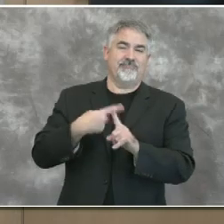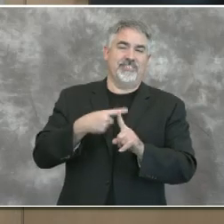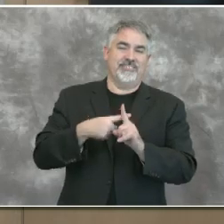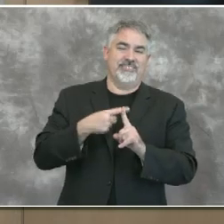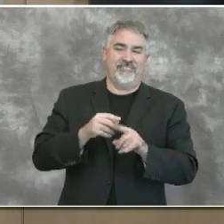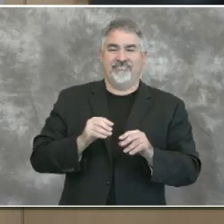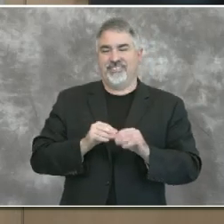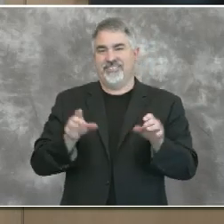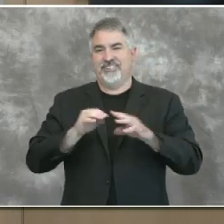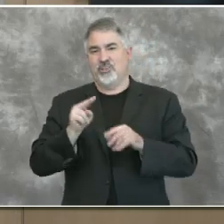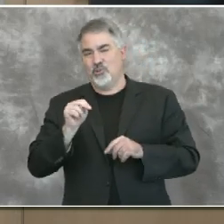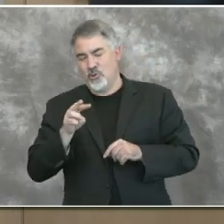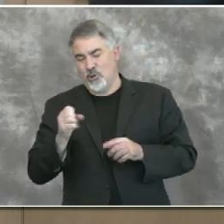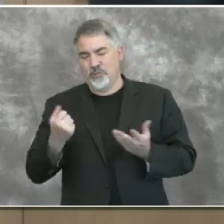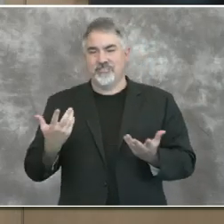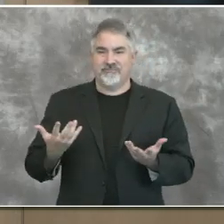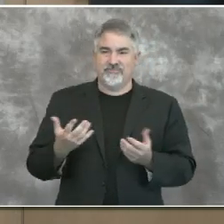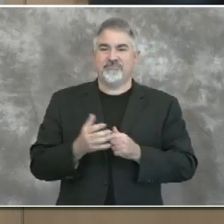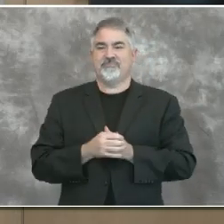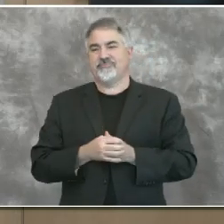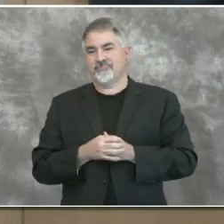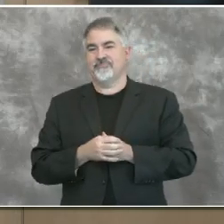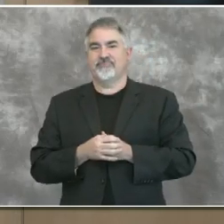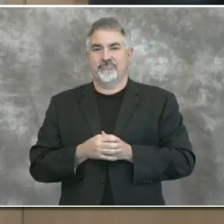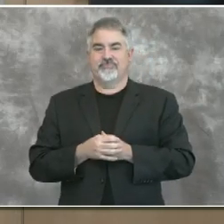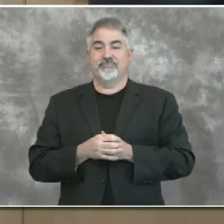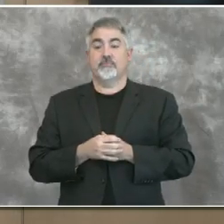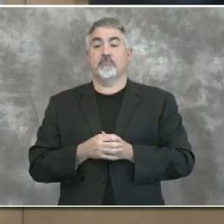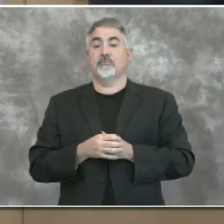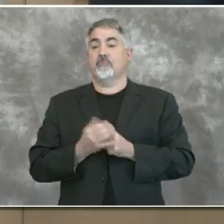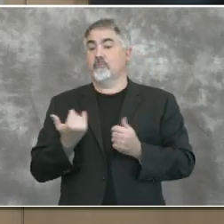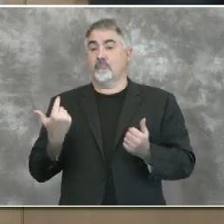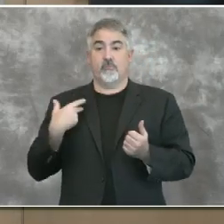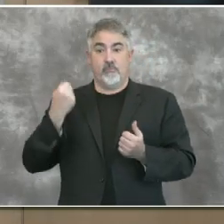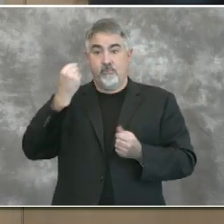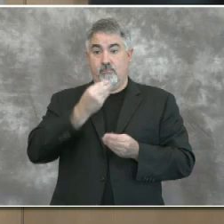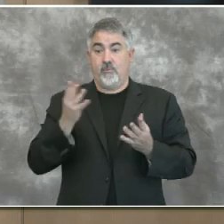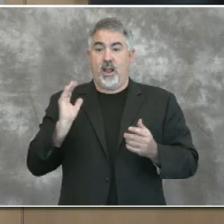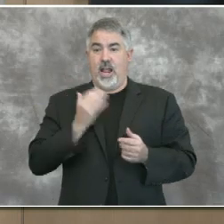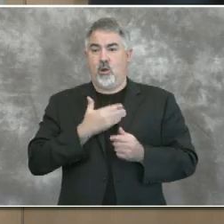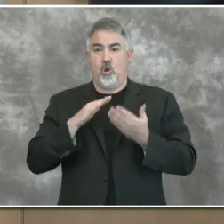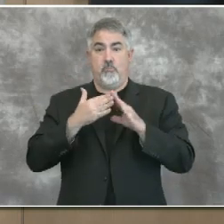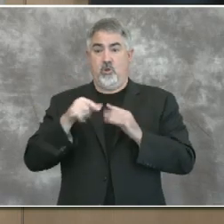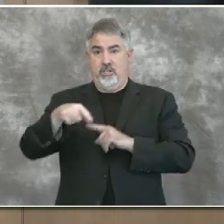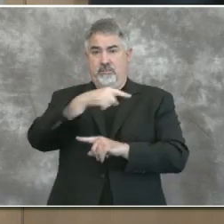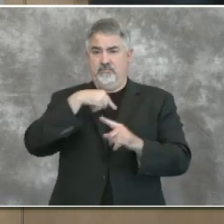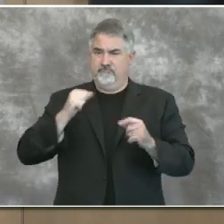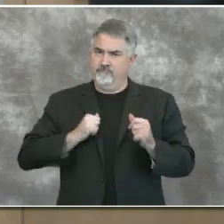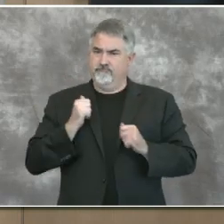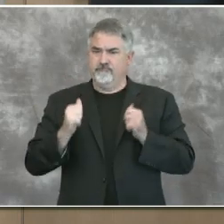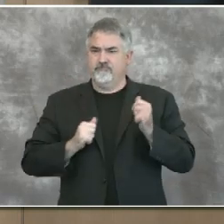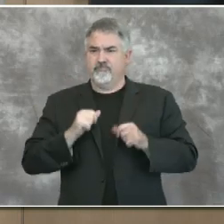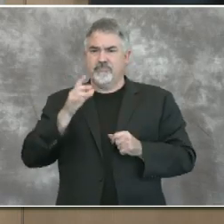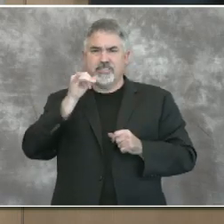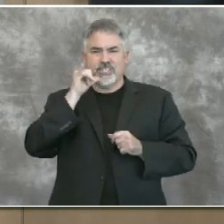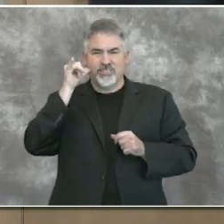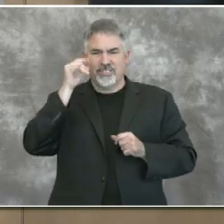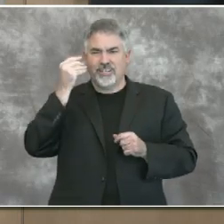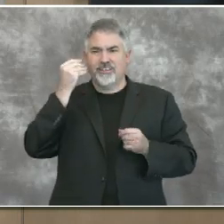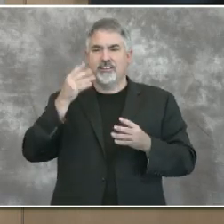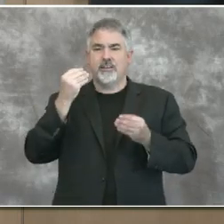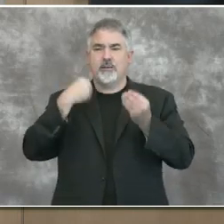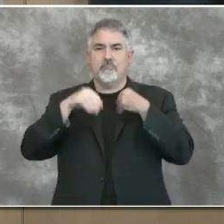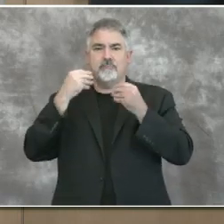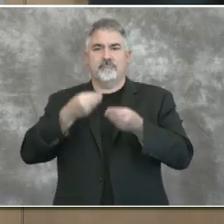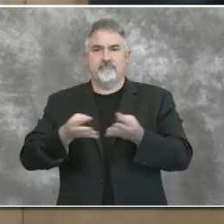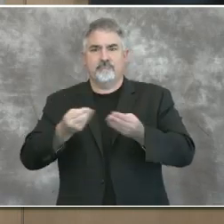yesterday I mentioned how our local baseball community is stepping up to the plate to provide meals for our first-line health workers,